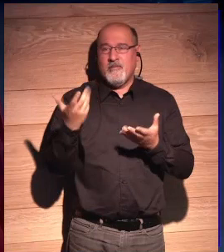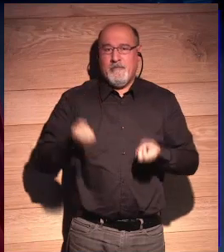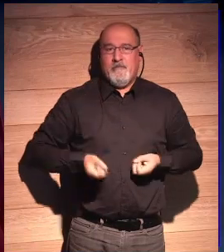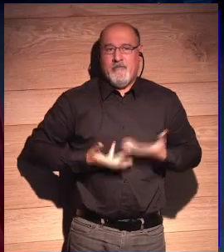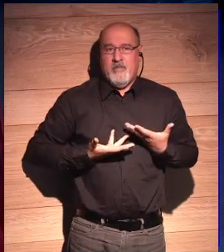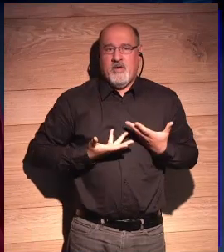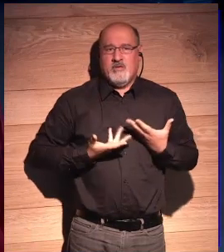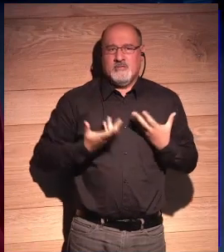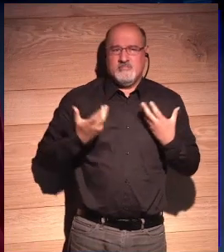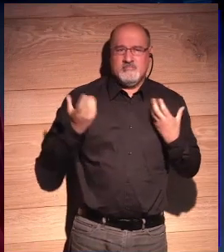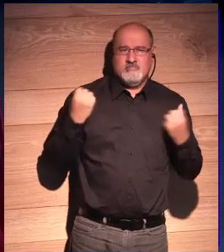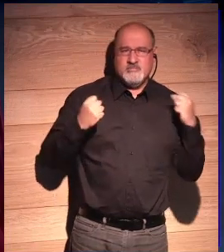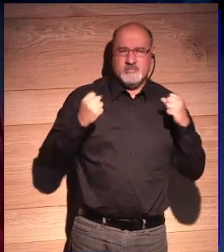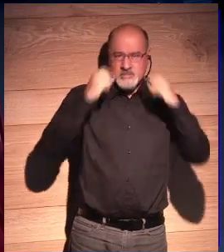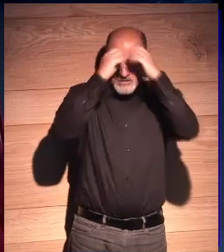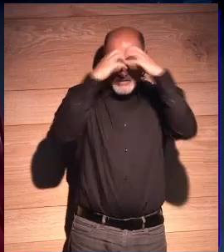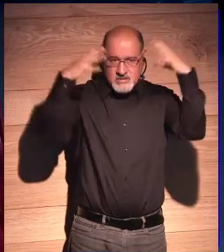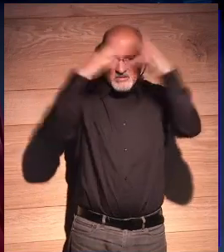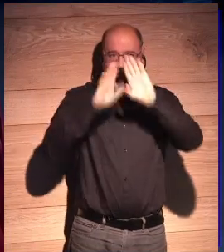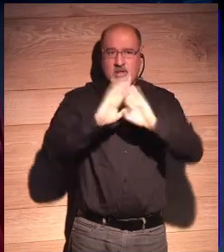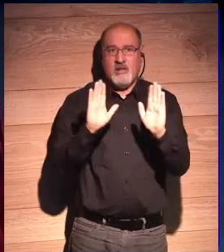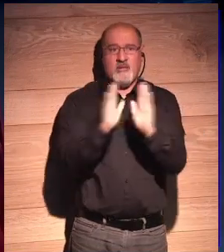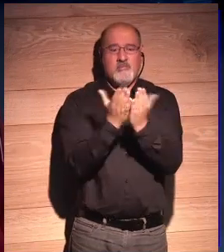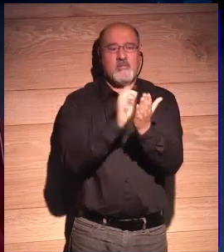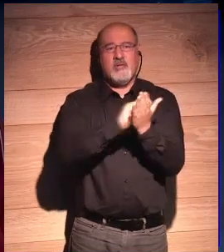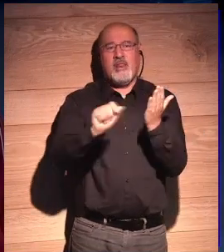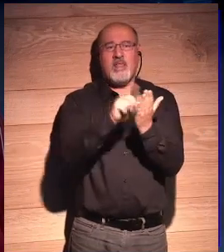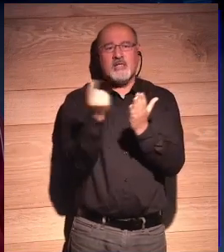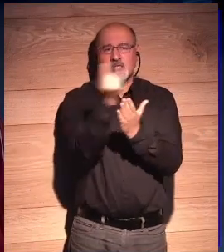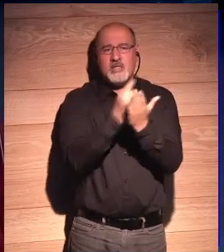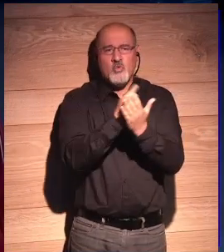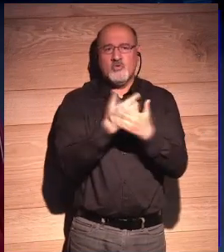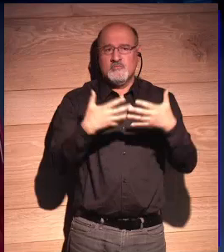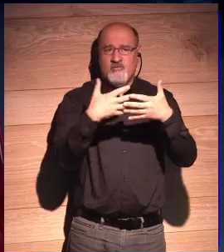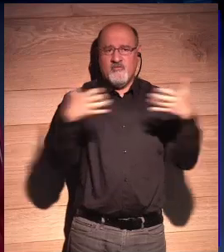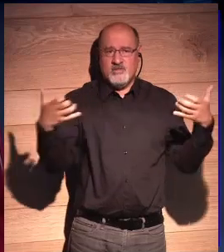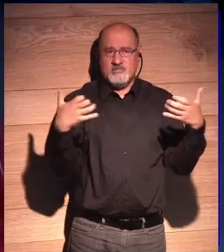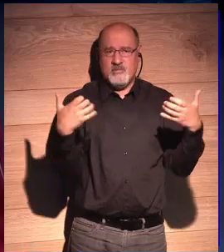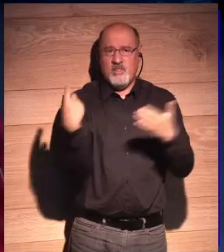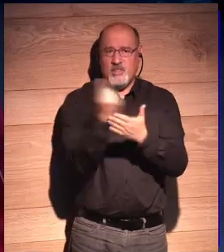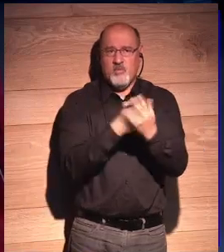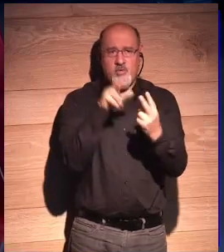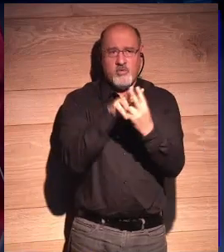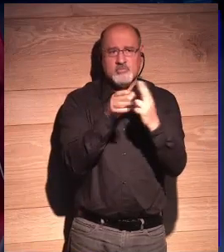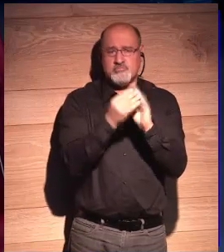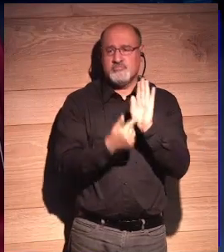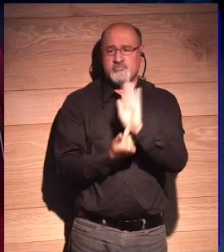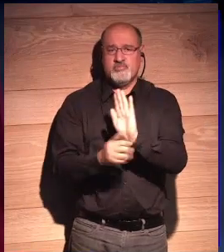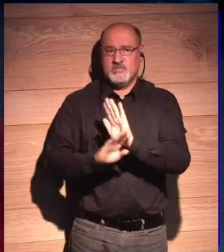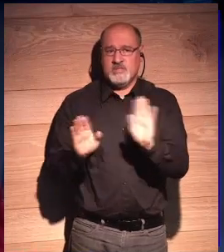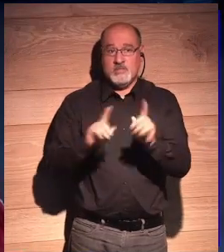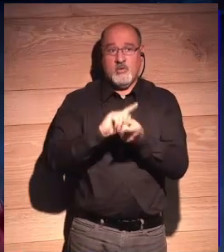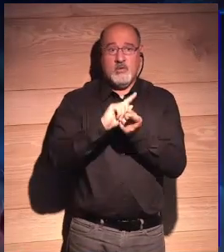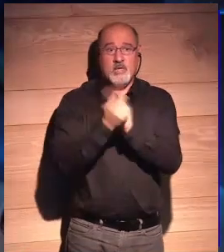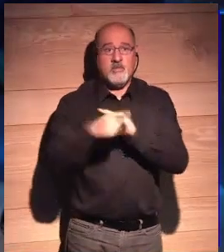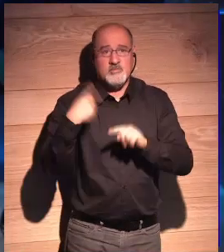And then a few friends start to read it, and then, you know, then it's done. Then it's out there. I can't change it. ¿Y quiénes son esos primeros